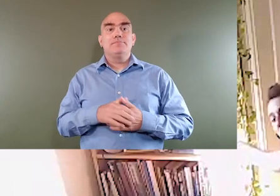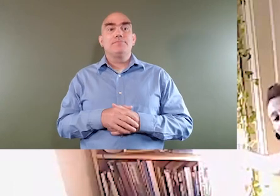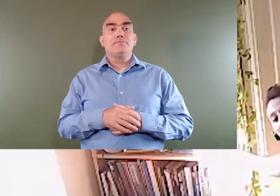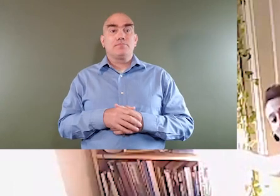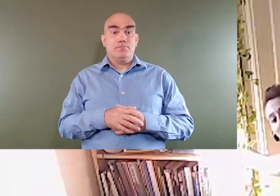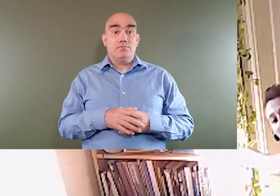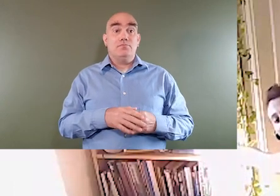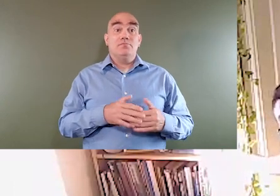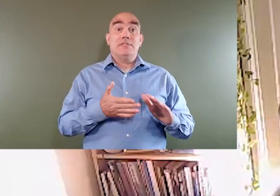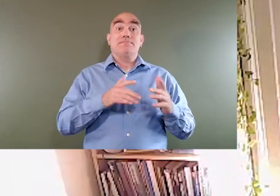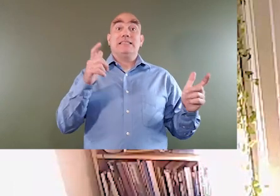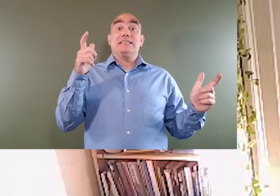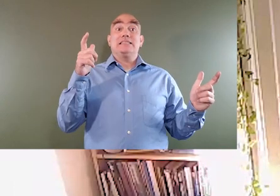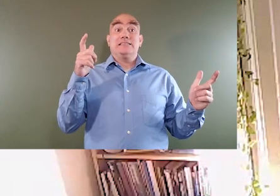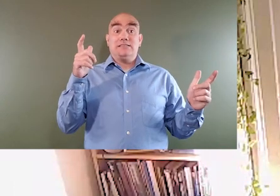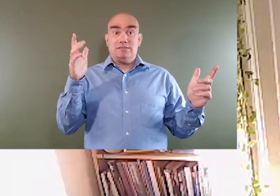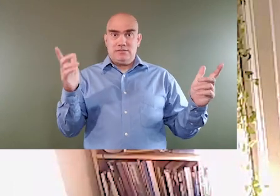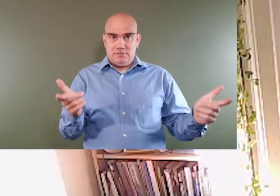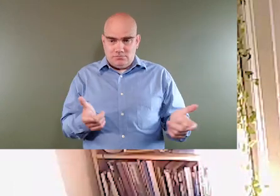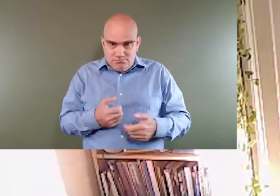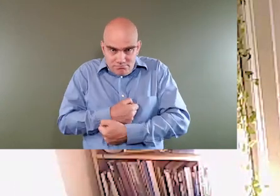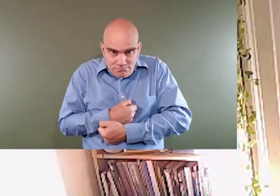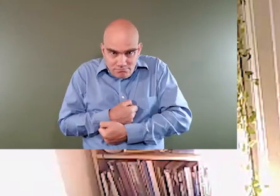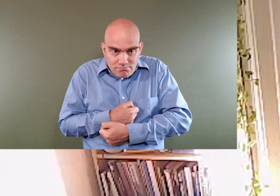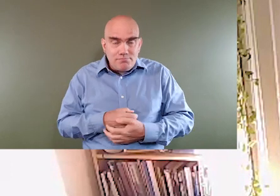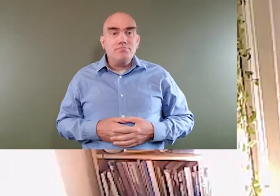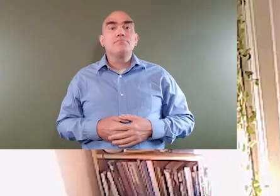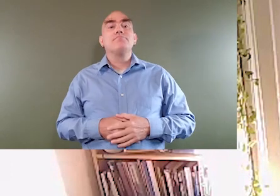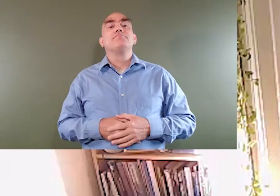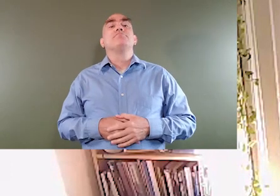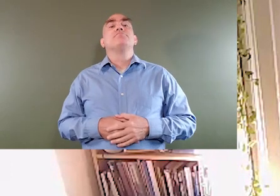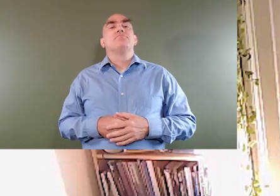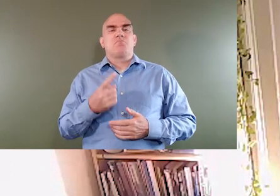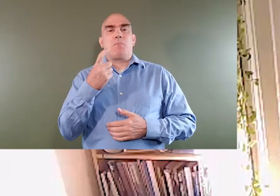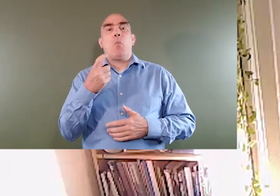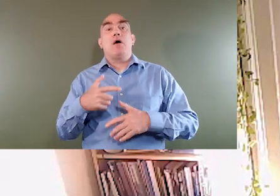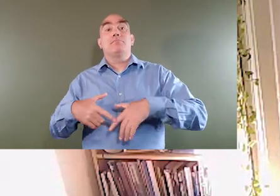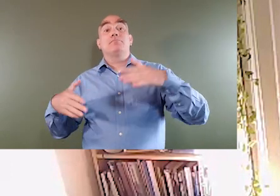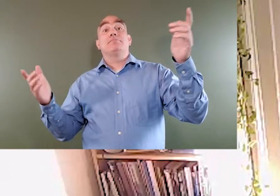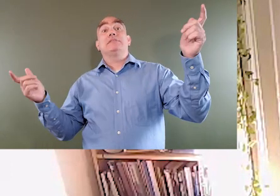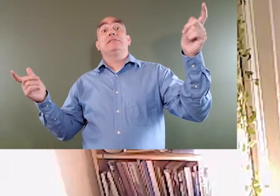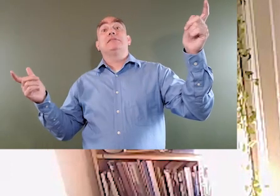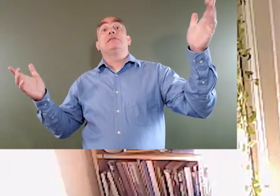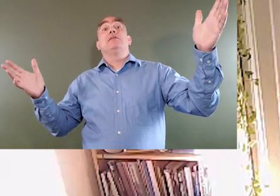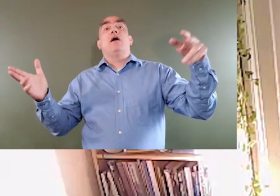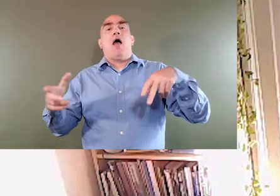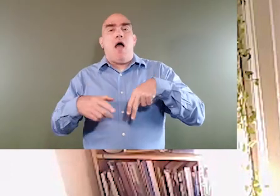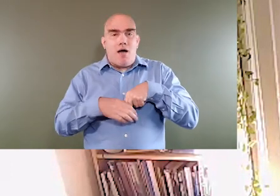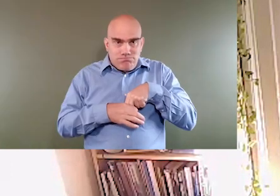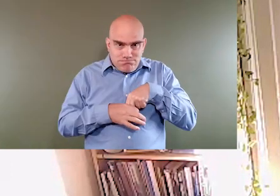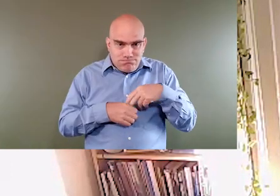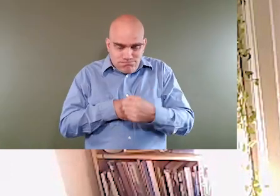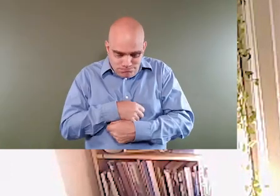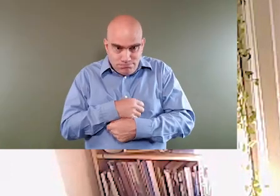Get big and small. Let's do one more. Big and